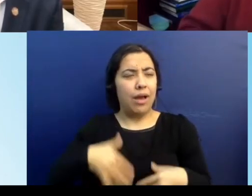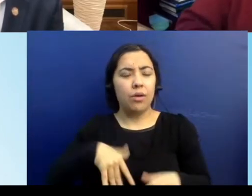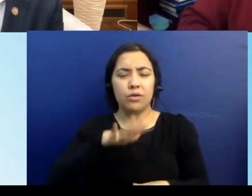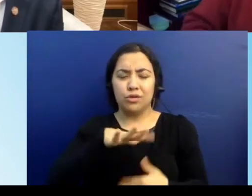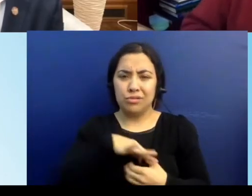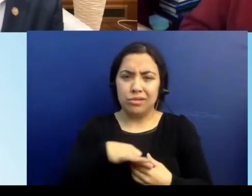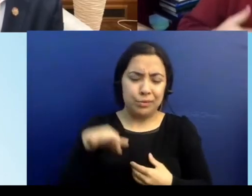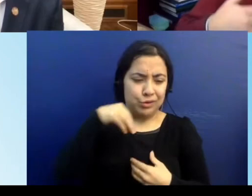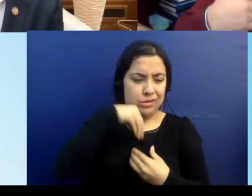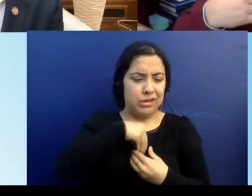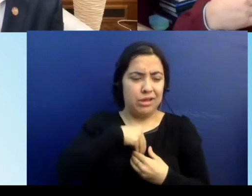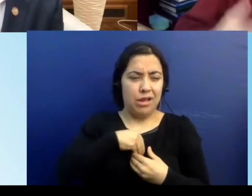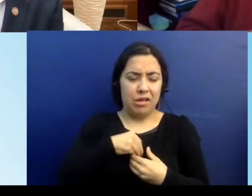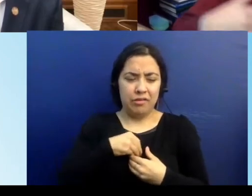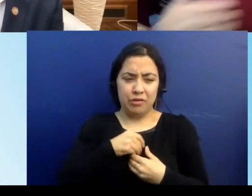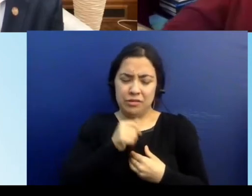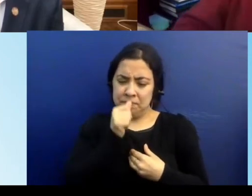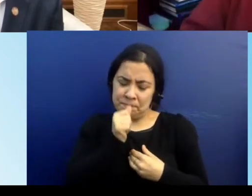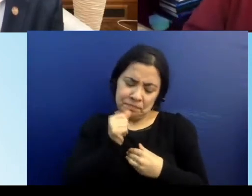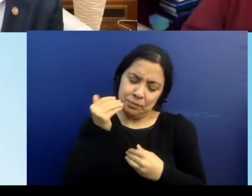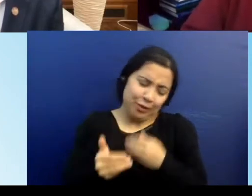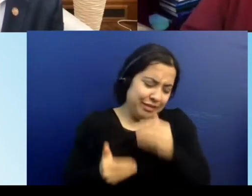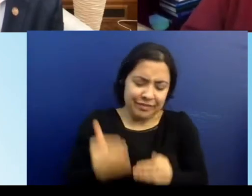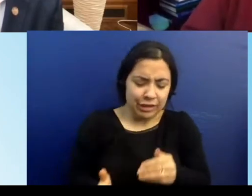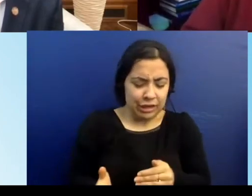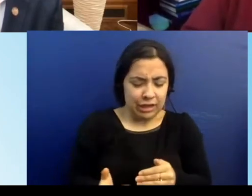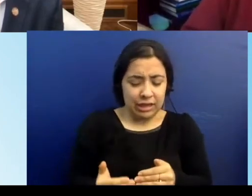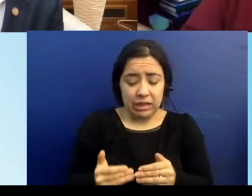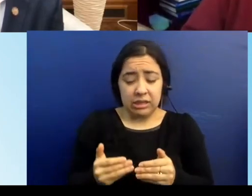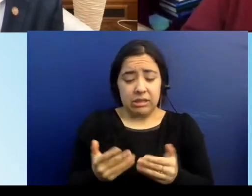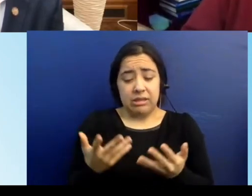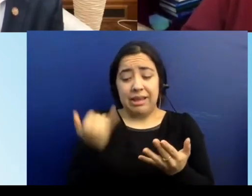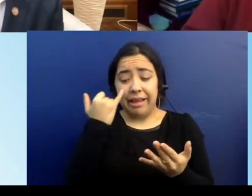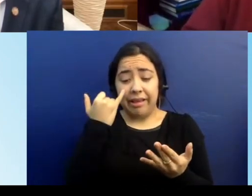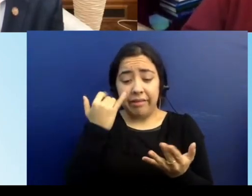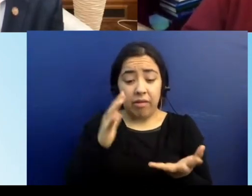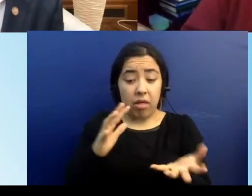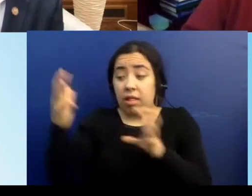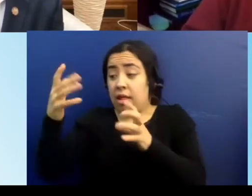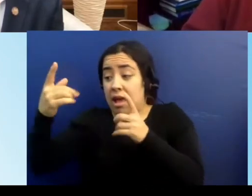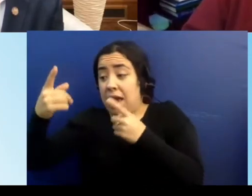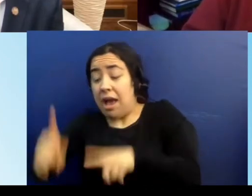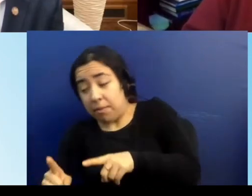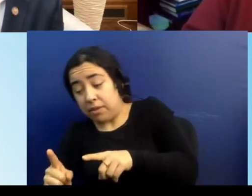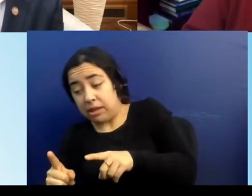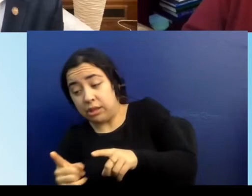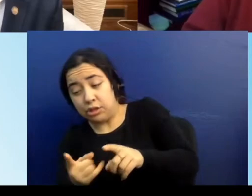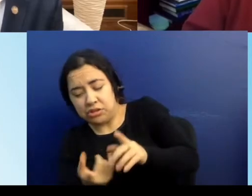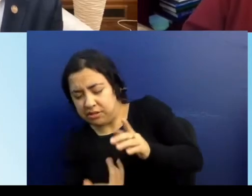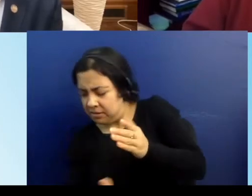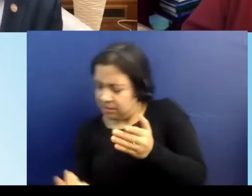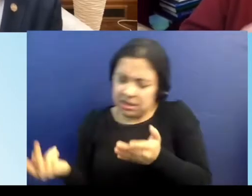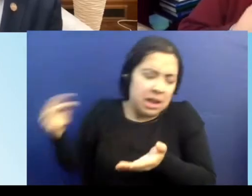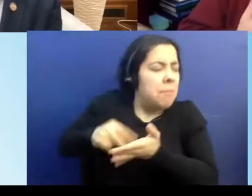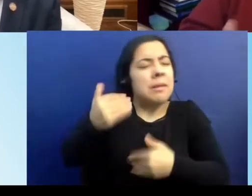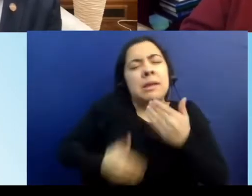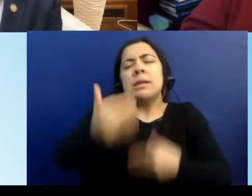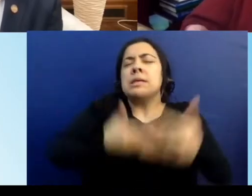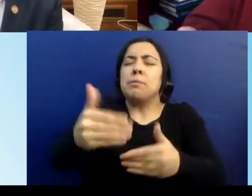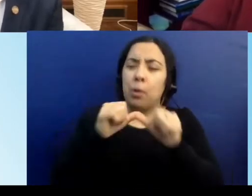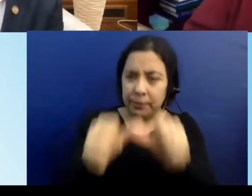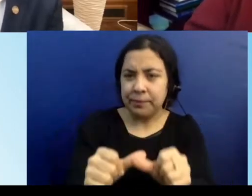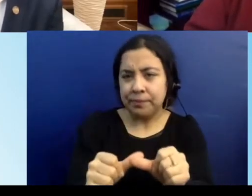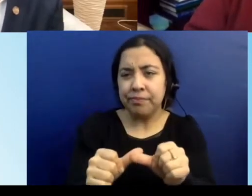ability to just pick yourself up and, you know, and after you got knocked down and just keep going. So I had